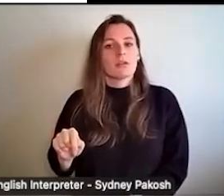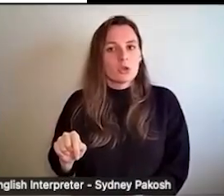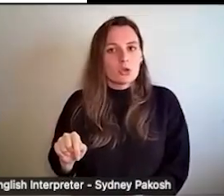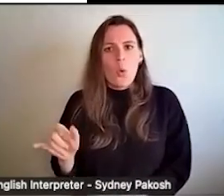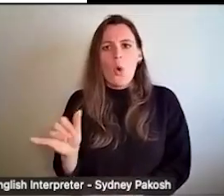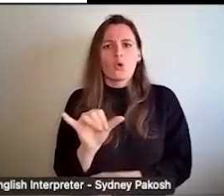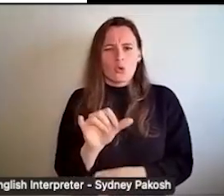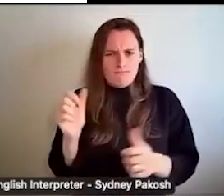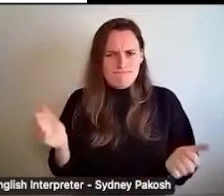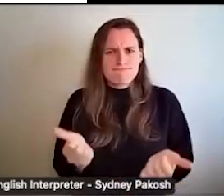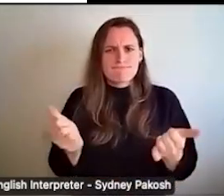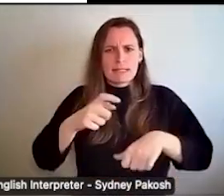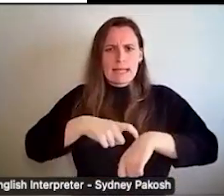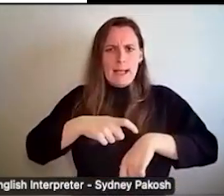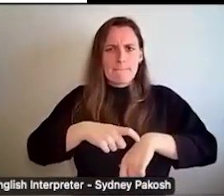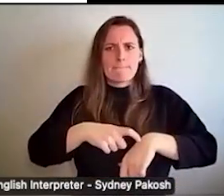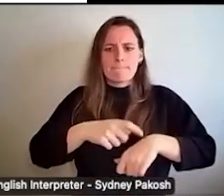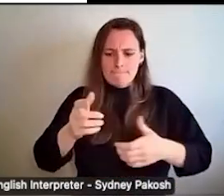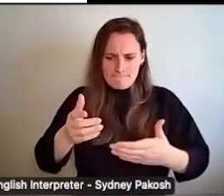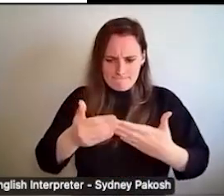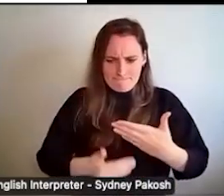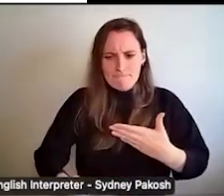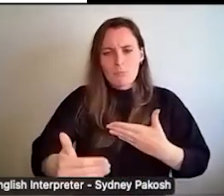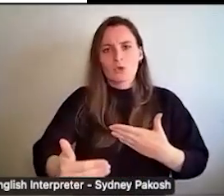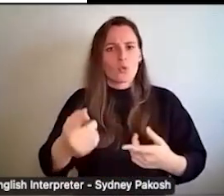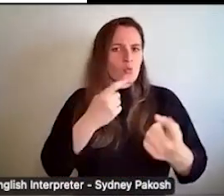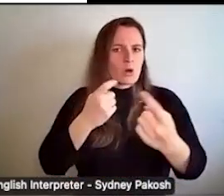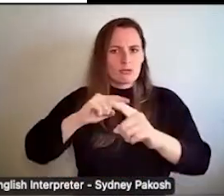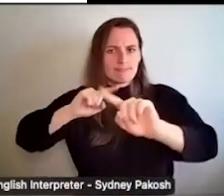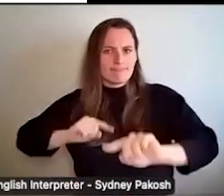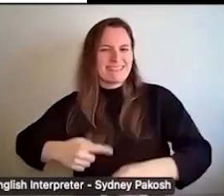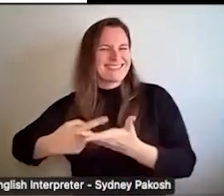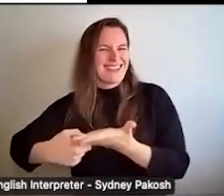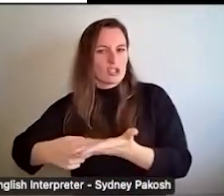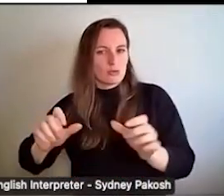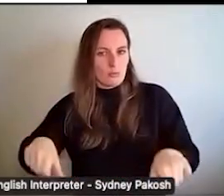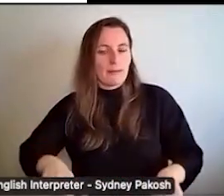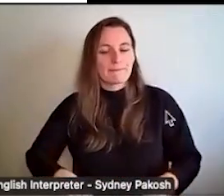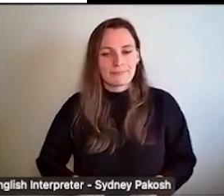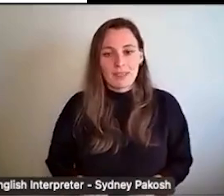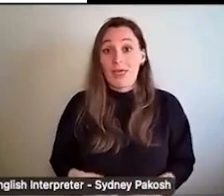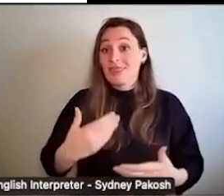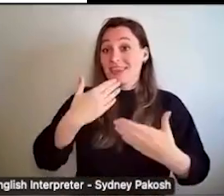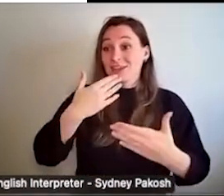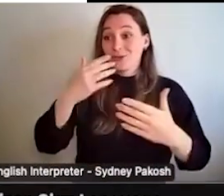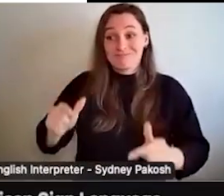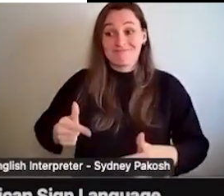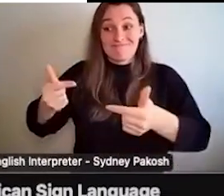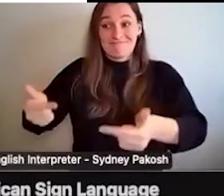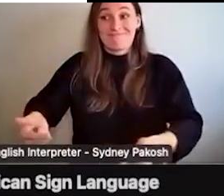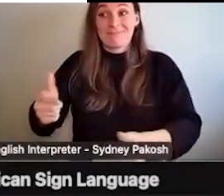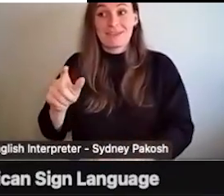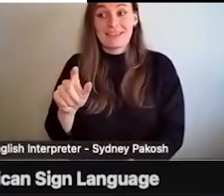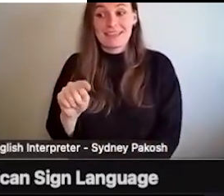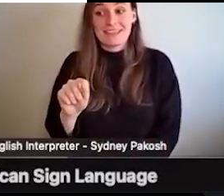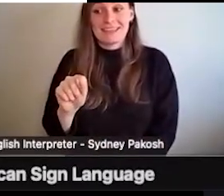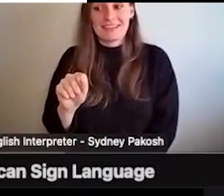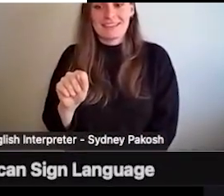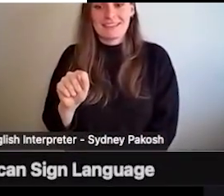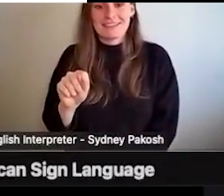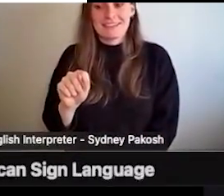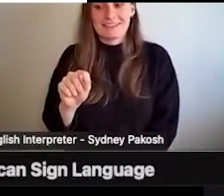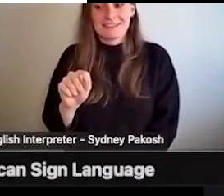for questions and discussion. Thank you so much, everyone. I'm going to pass things off to Talak, who will share an overview of our project